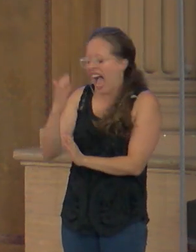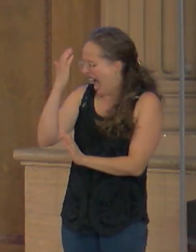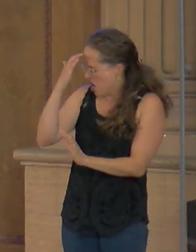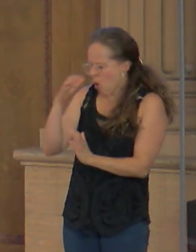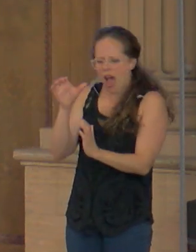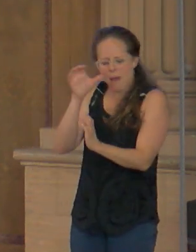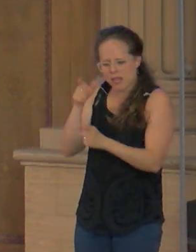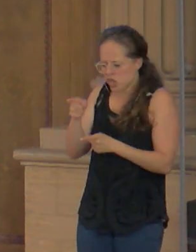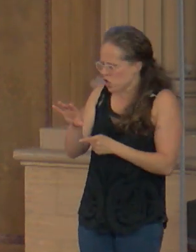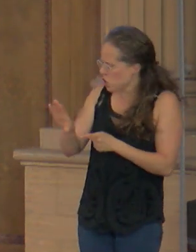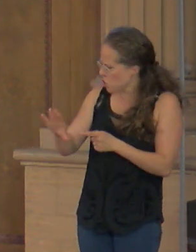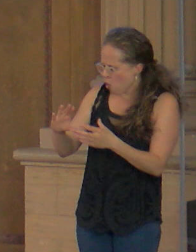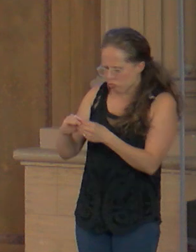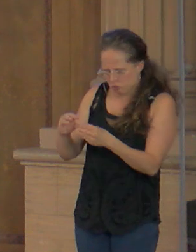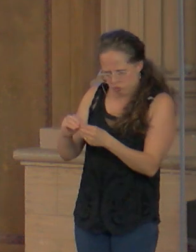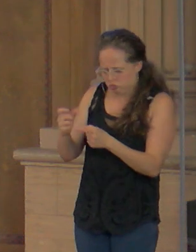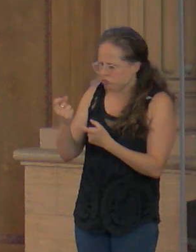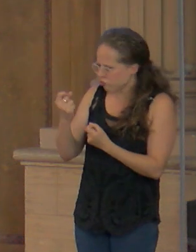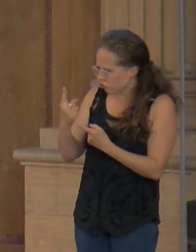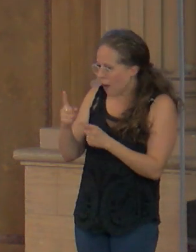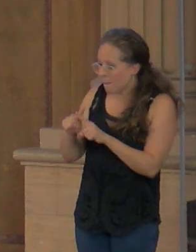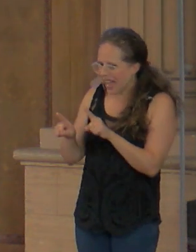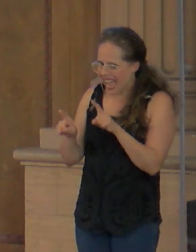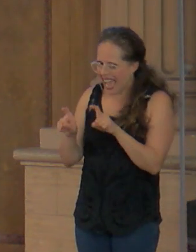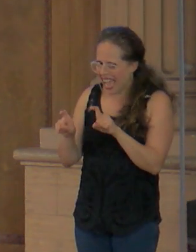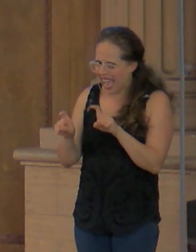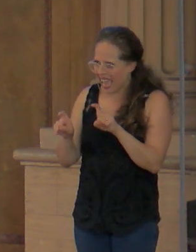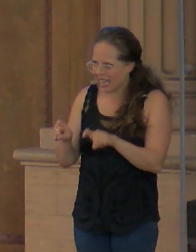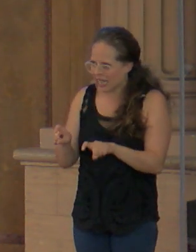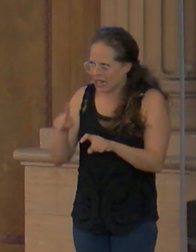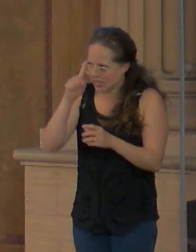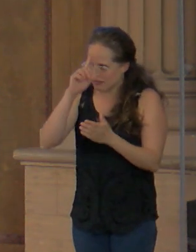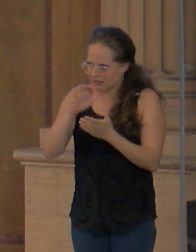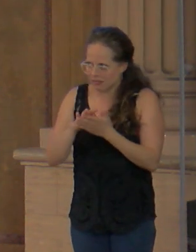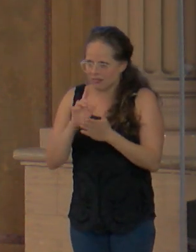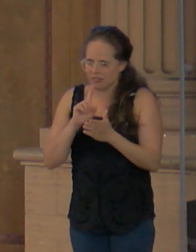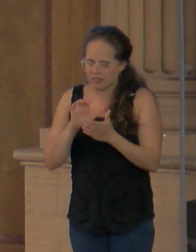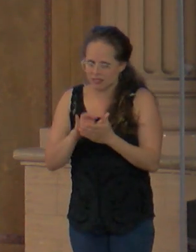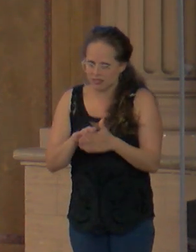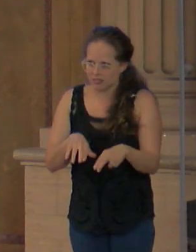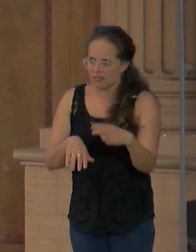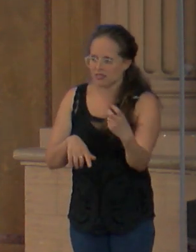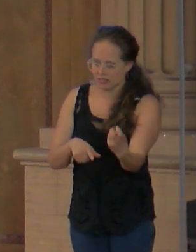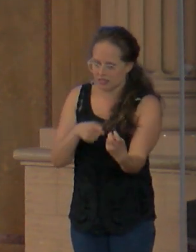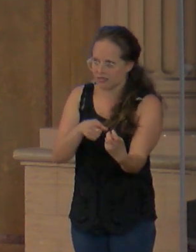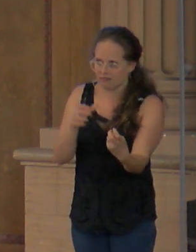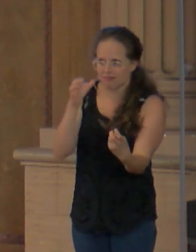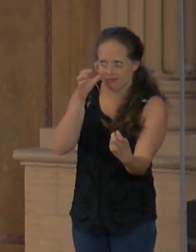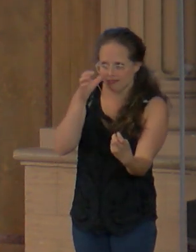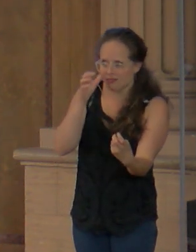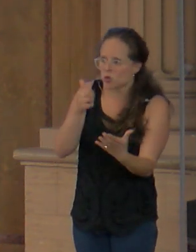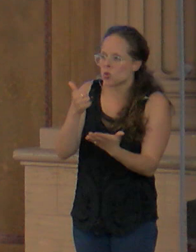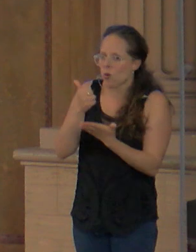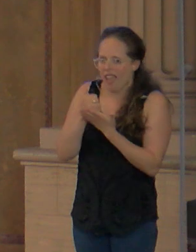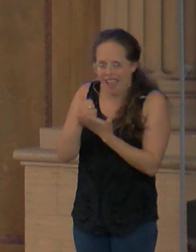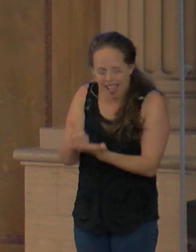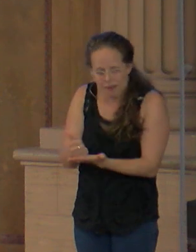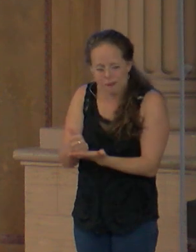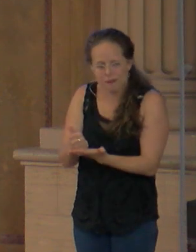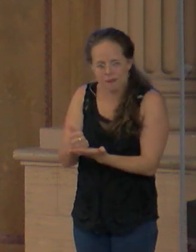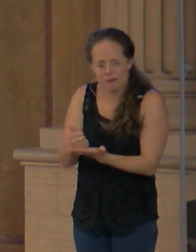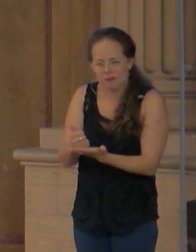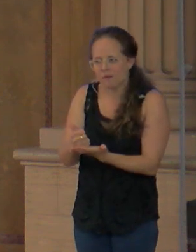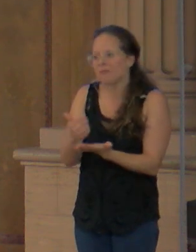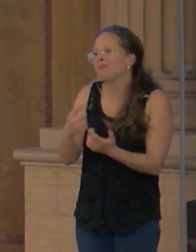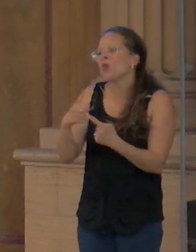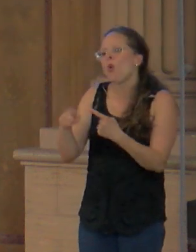hearing your side of the story, but I need to hear the other side too to be able to really counsel and really help sort this thing out. And it's so easy when